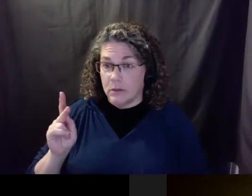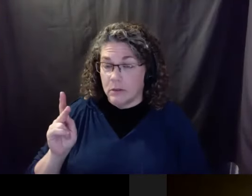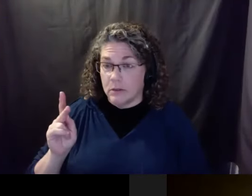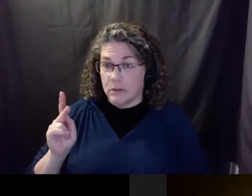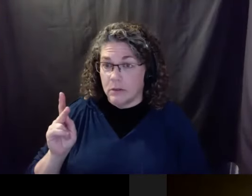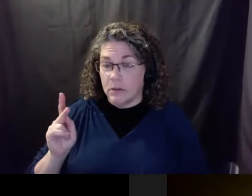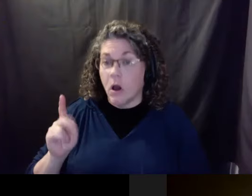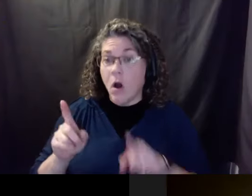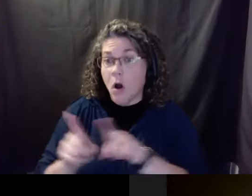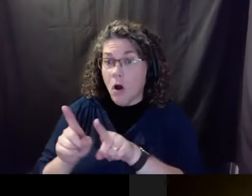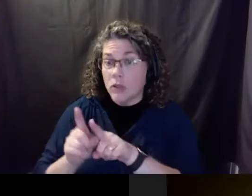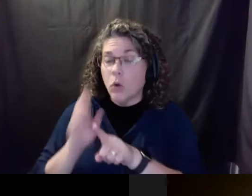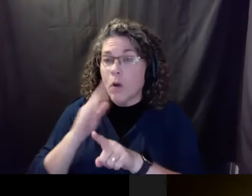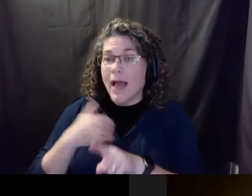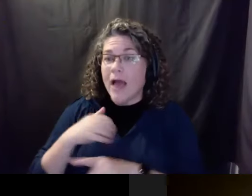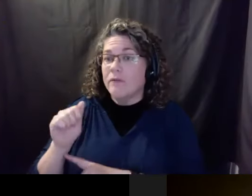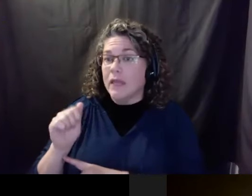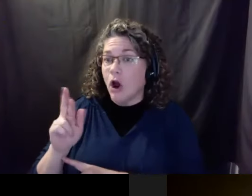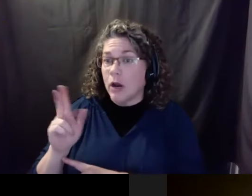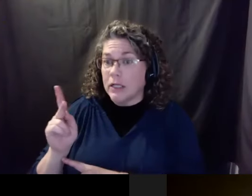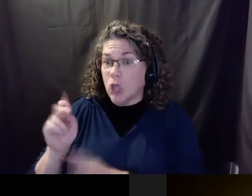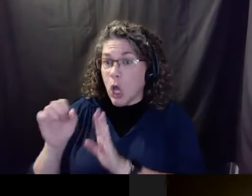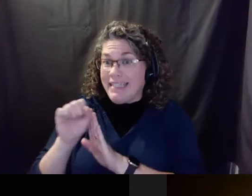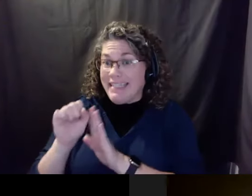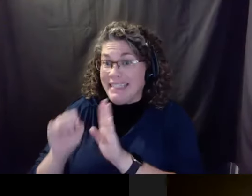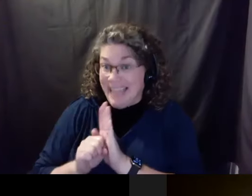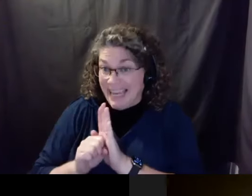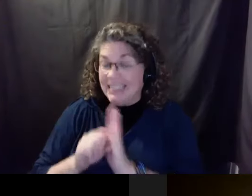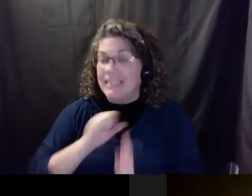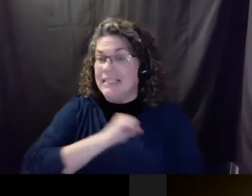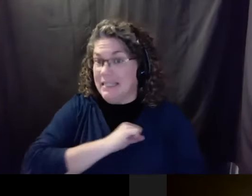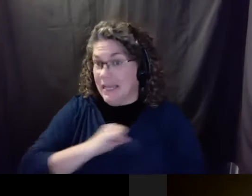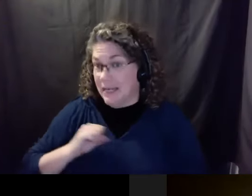You'll also have the Arkansas State Senate.